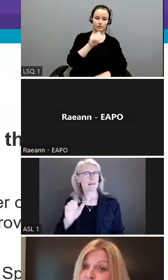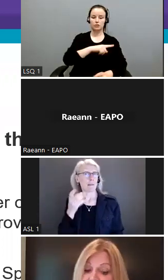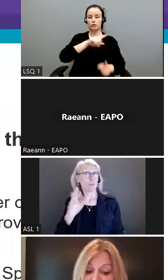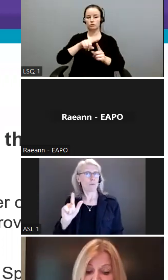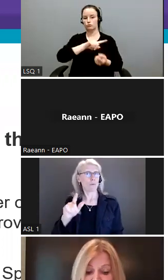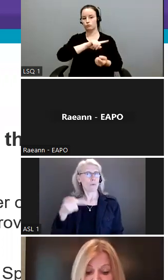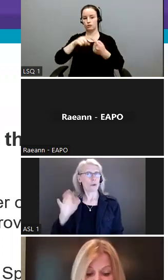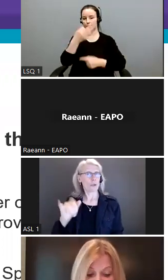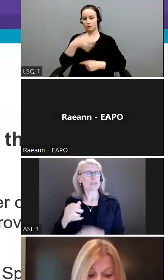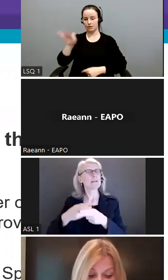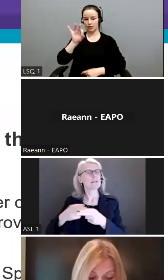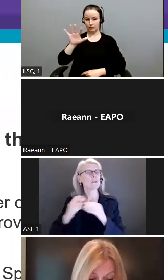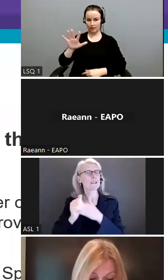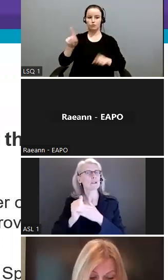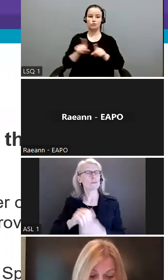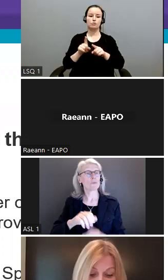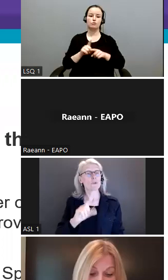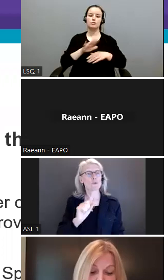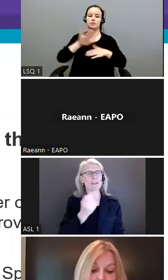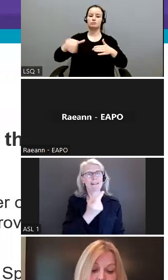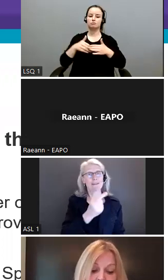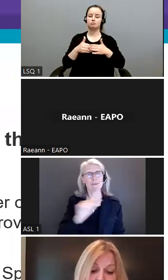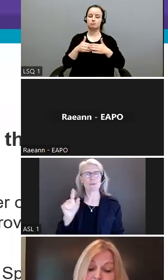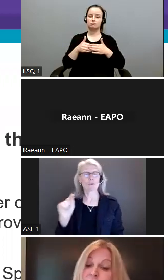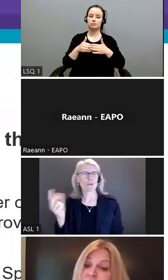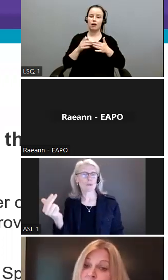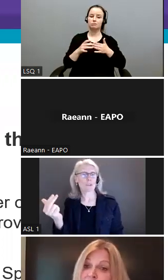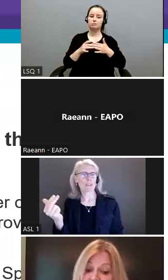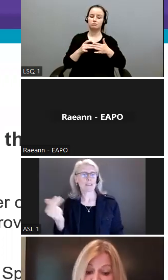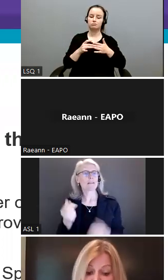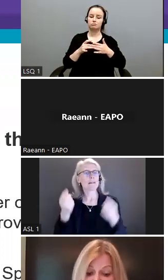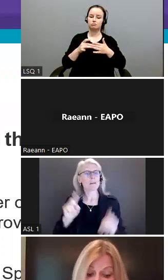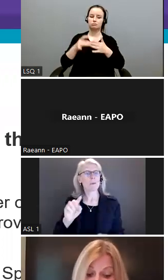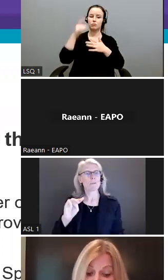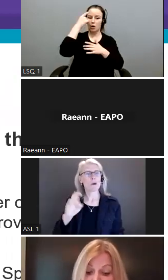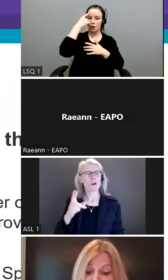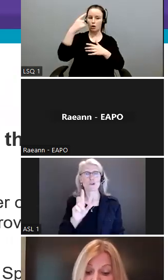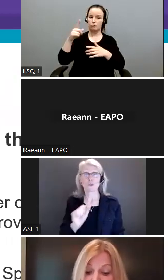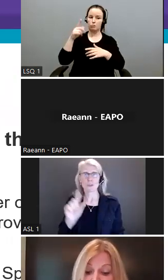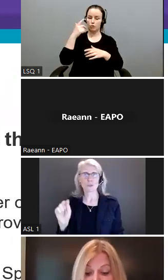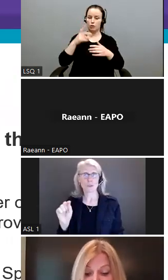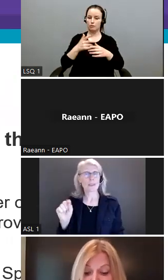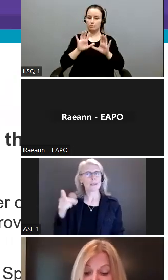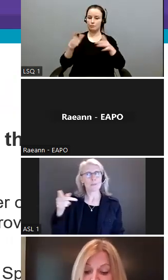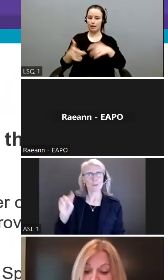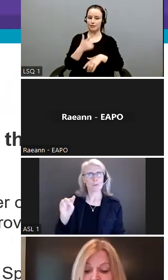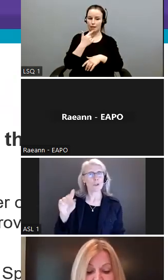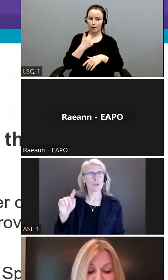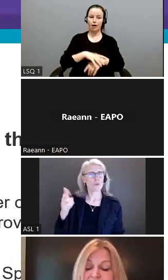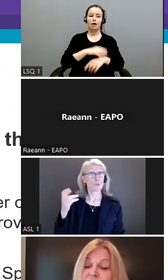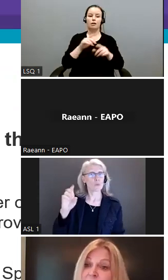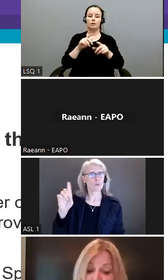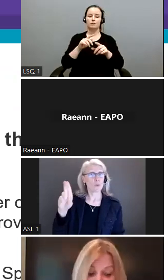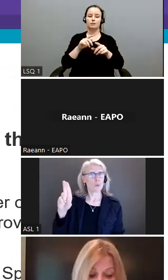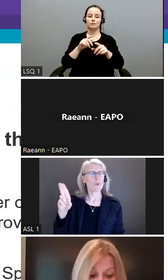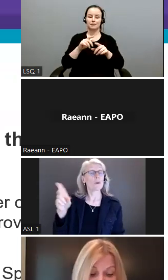from 2011 to 2013. In March 2020, he was named by the Prime Minister Trudeau, to be